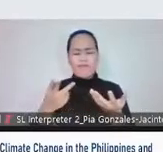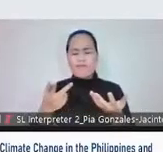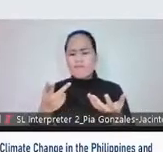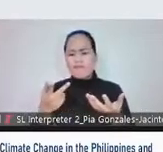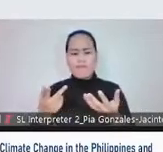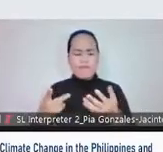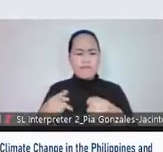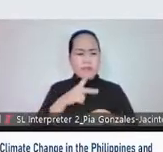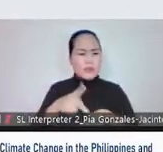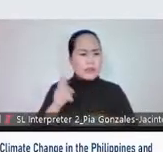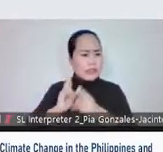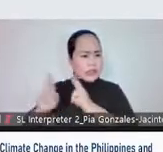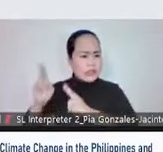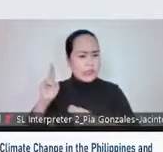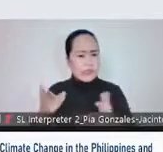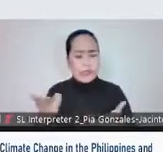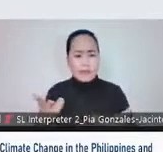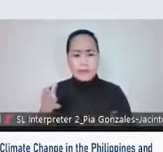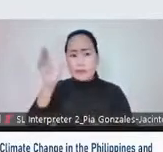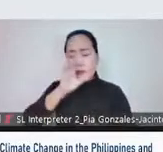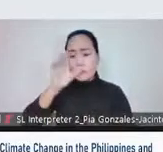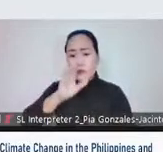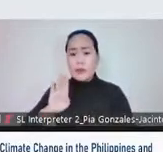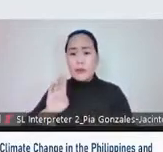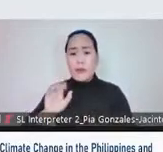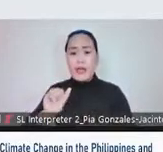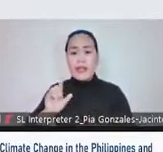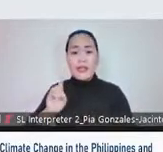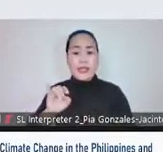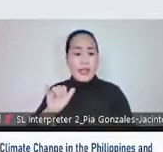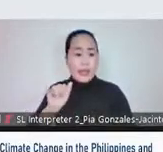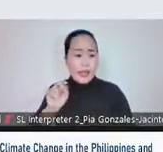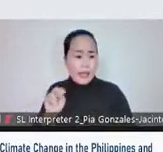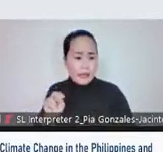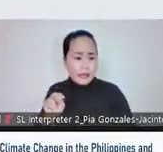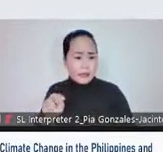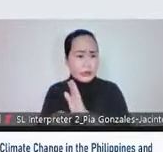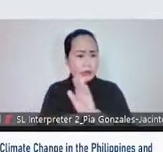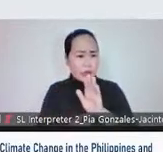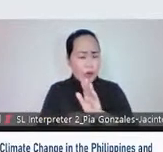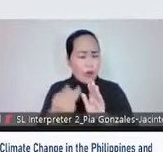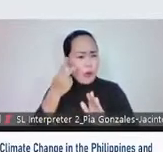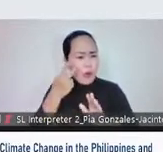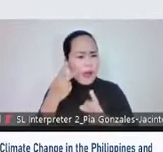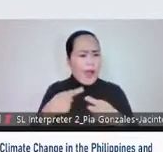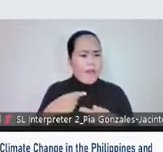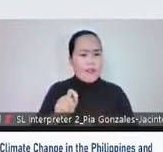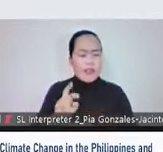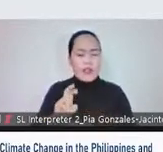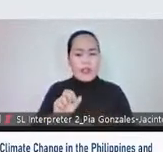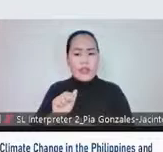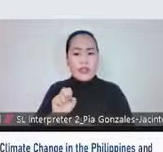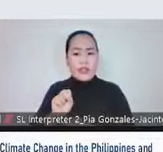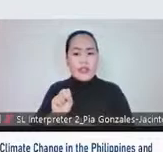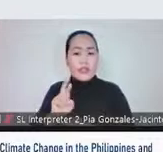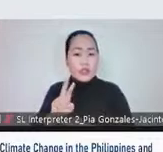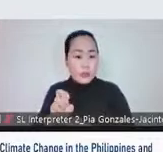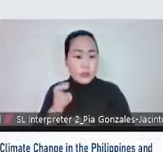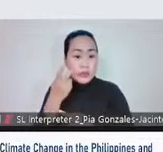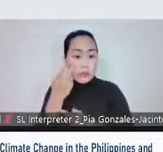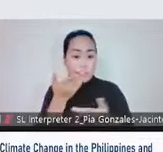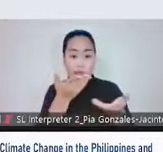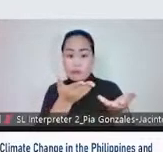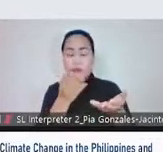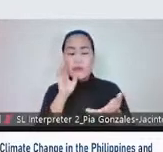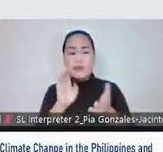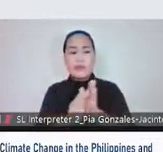In Badian in Western Cebu, farmers showed us their treasures found in Highlands farm fields. Beyer had noted a couple